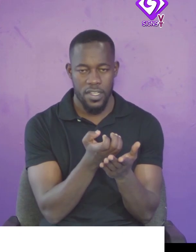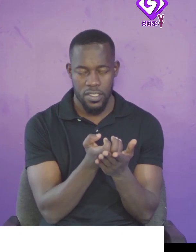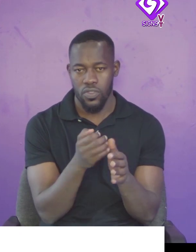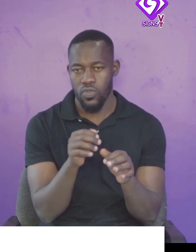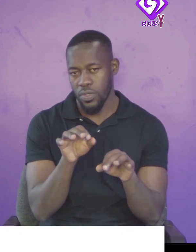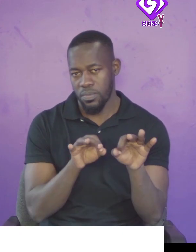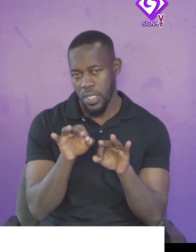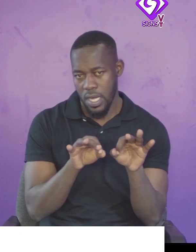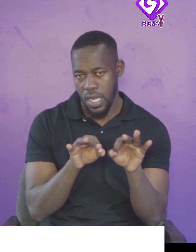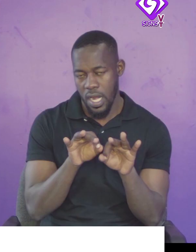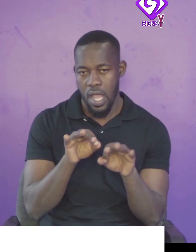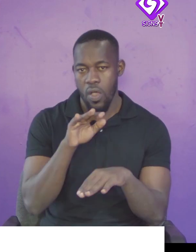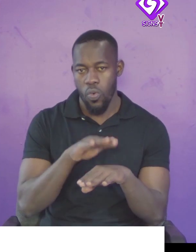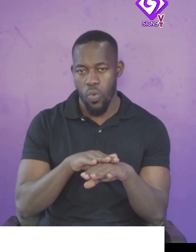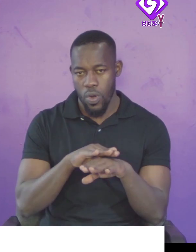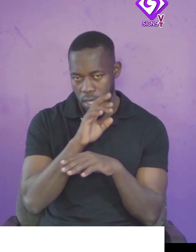demonstrate a valid